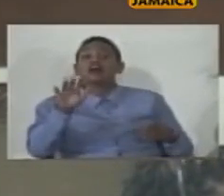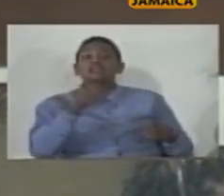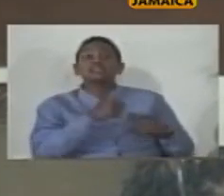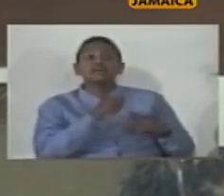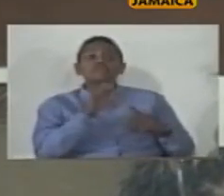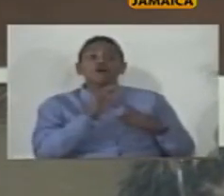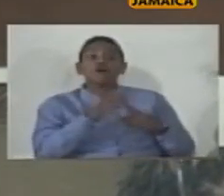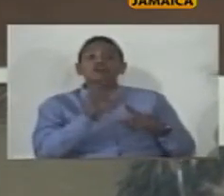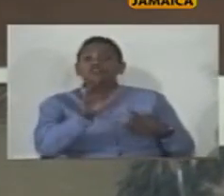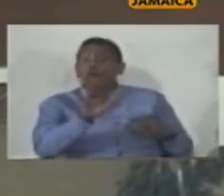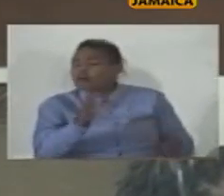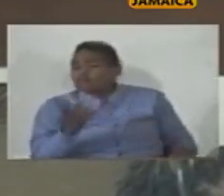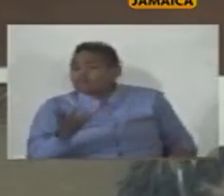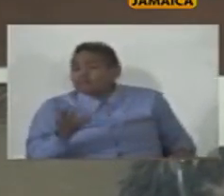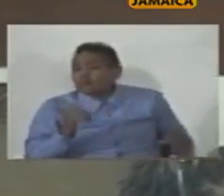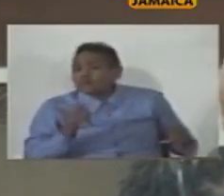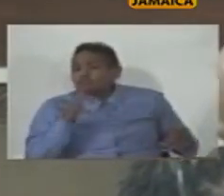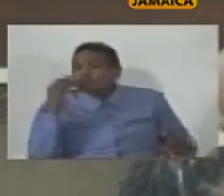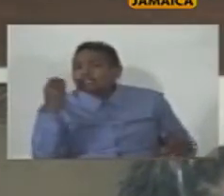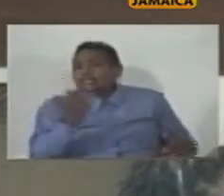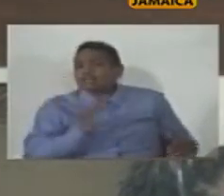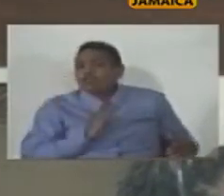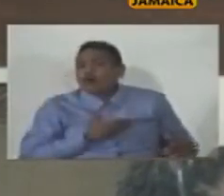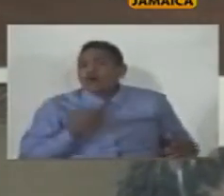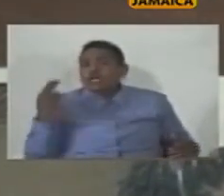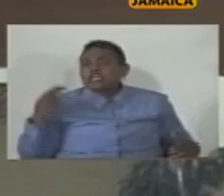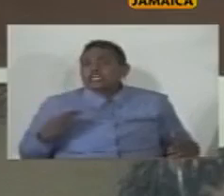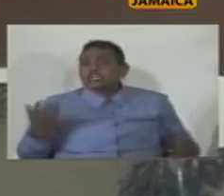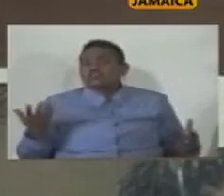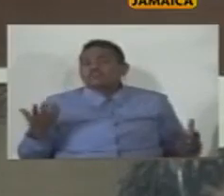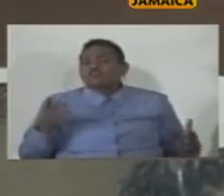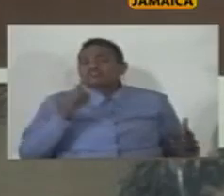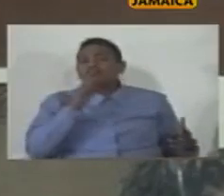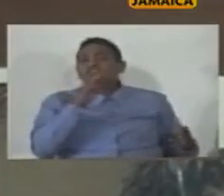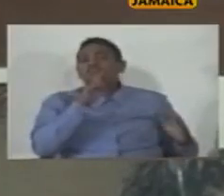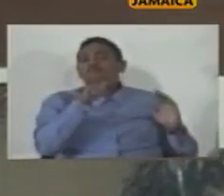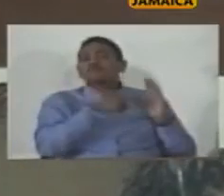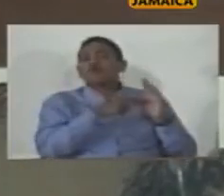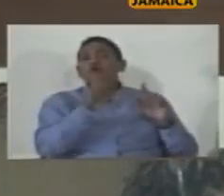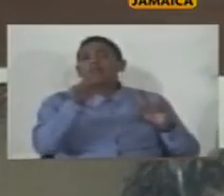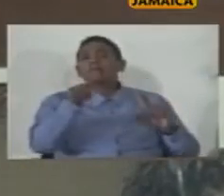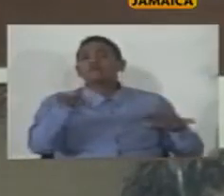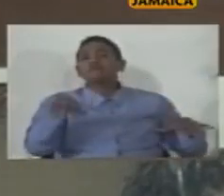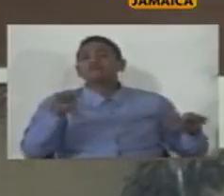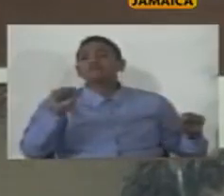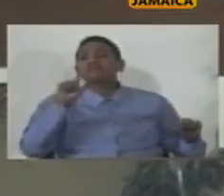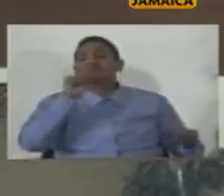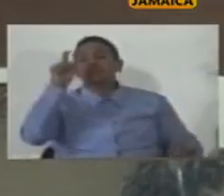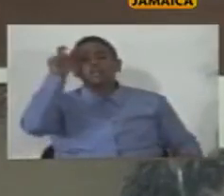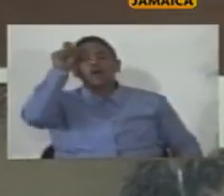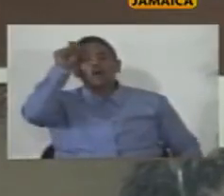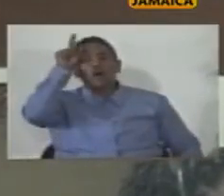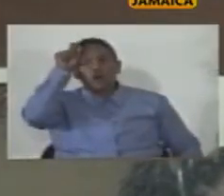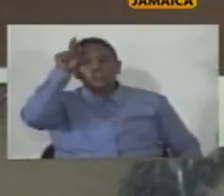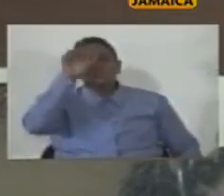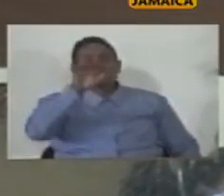culture which, given our history, its role must be understood